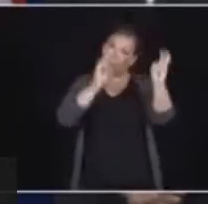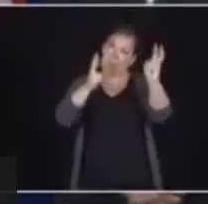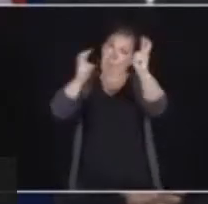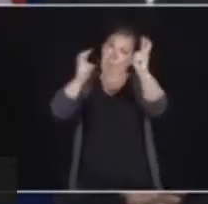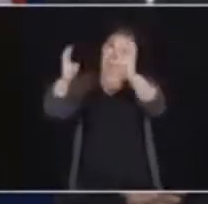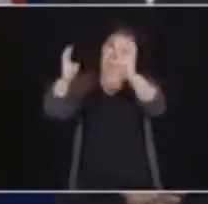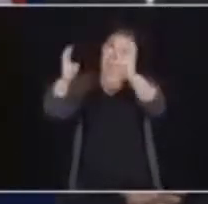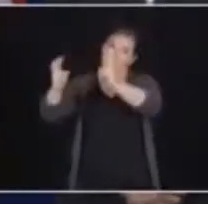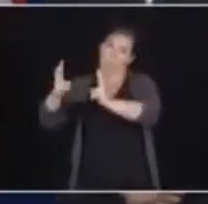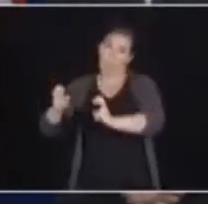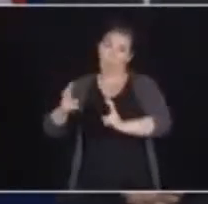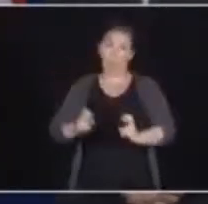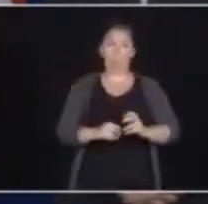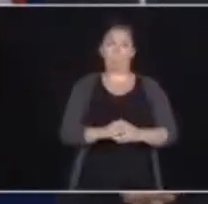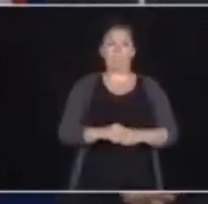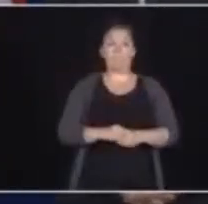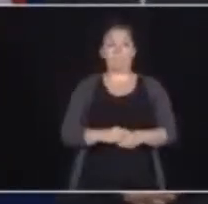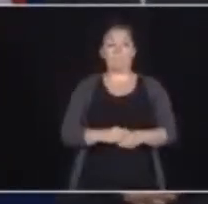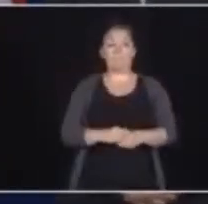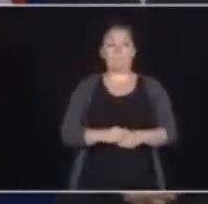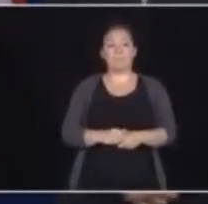My follow-up is for Minister Fullerton.